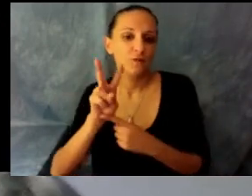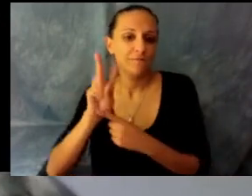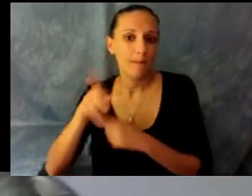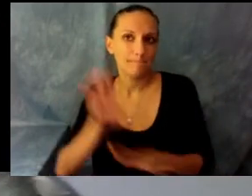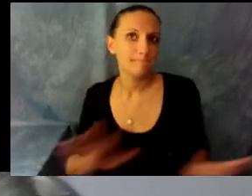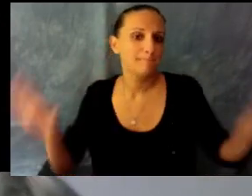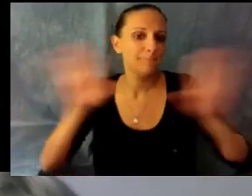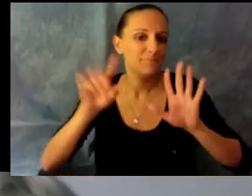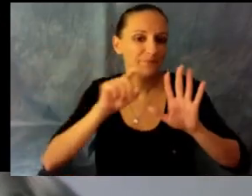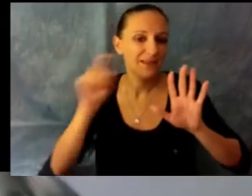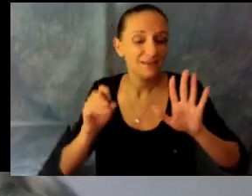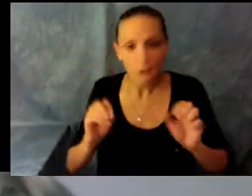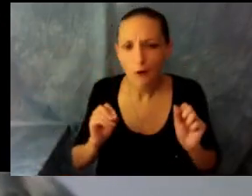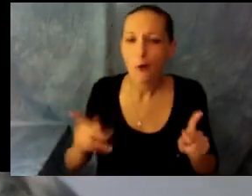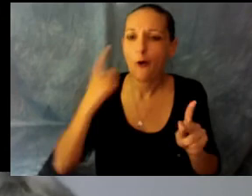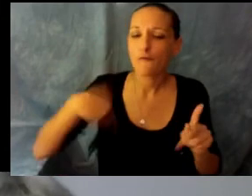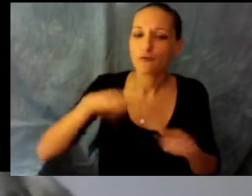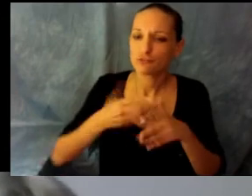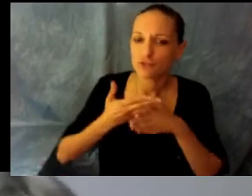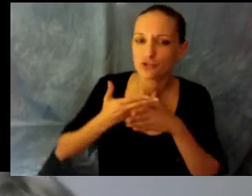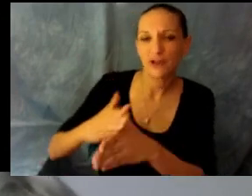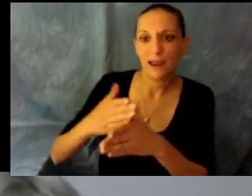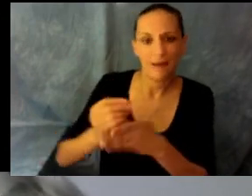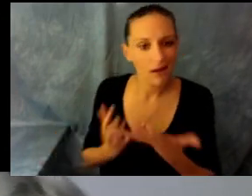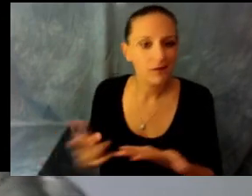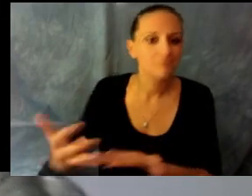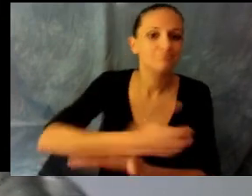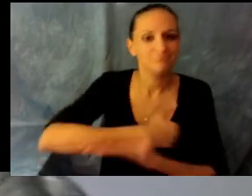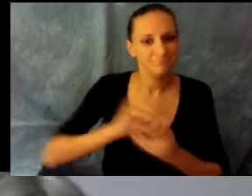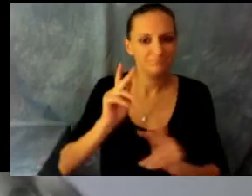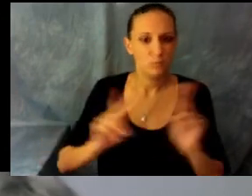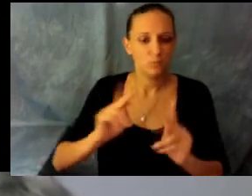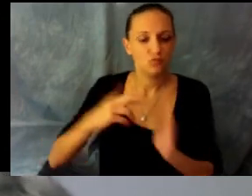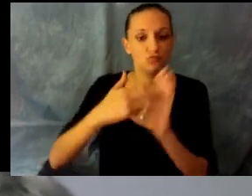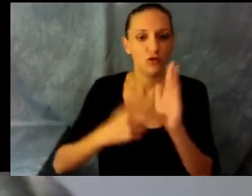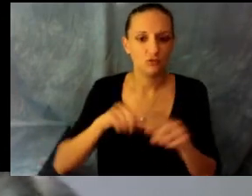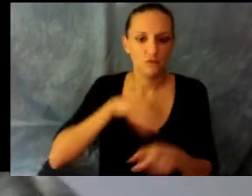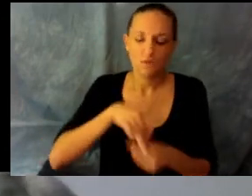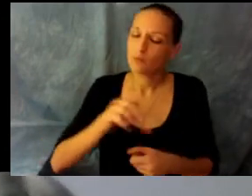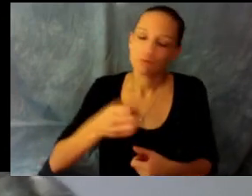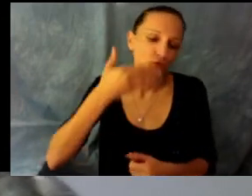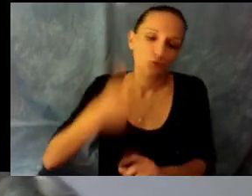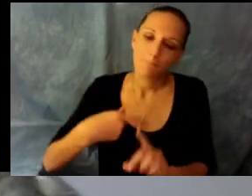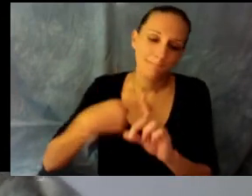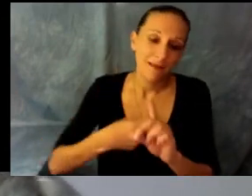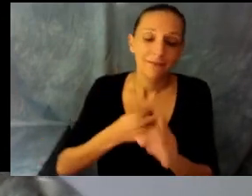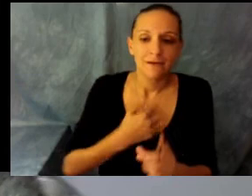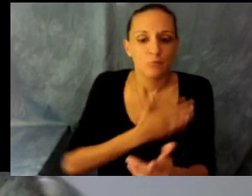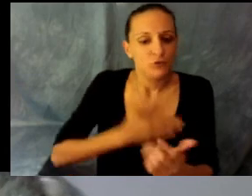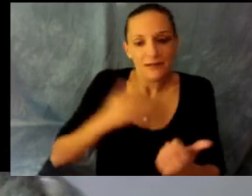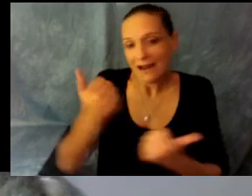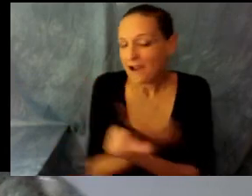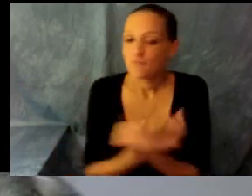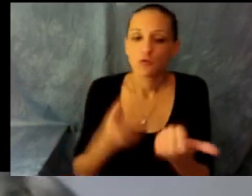opportunity for us to share that and to get people registered to vote. So it's a good month. And I appreciate everything that you said